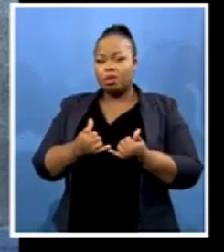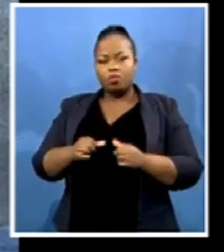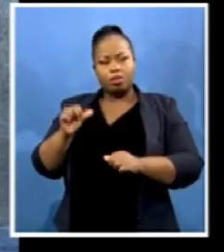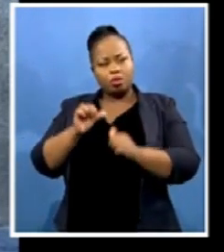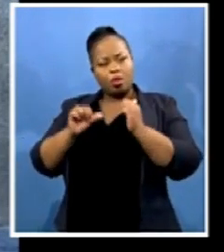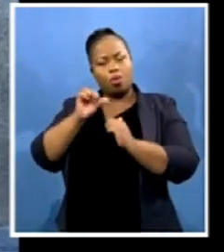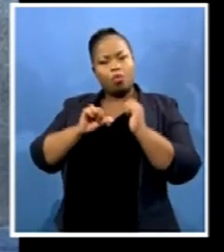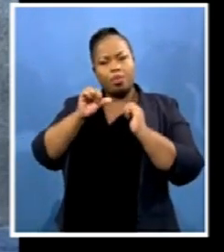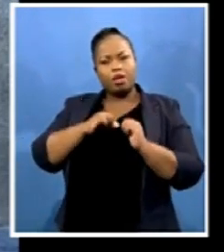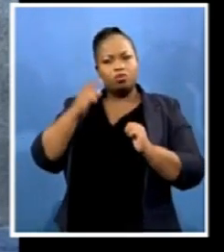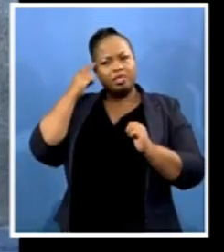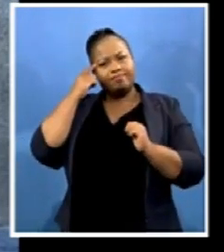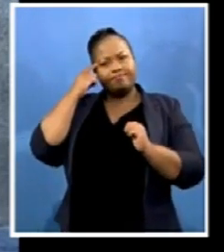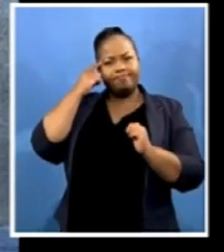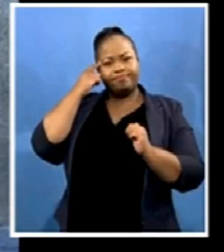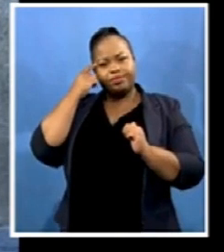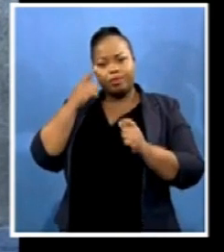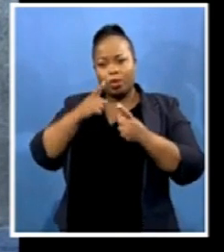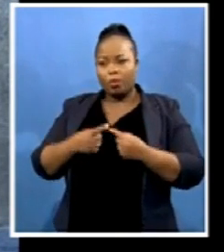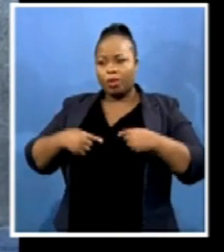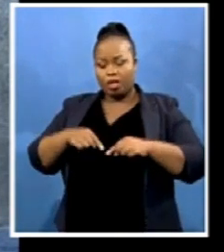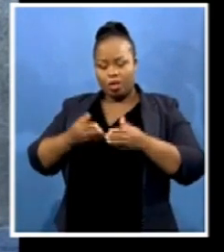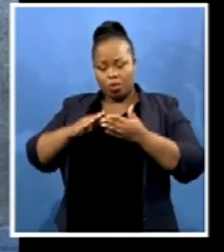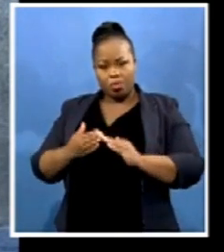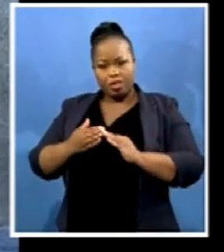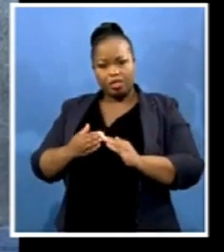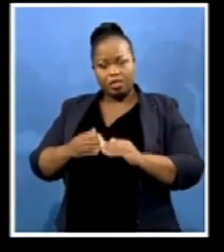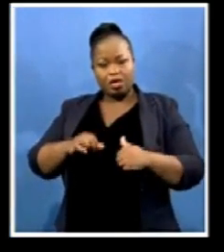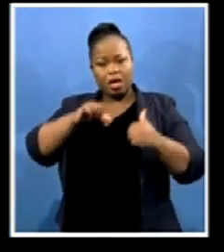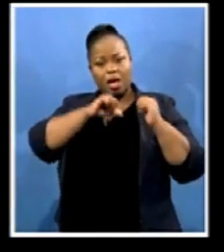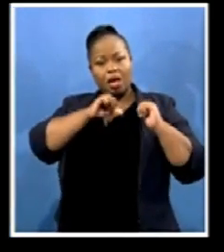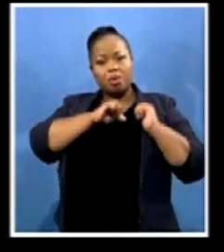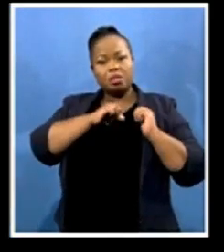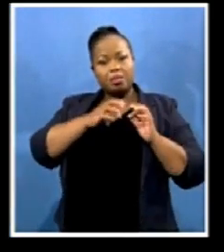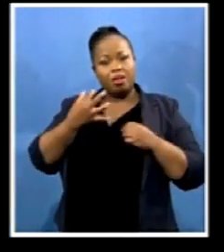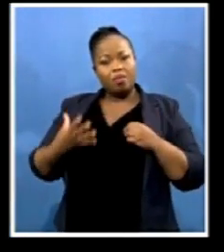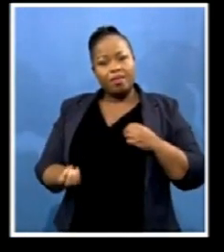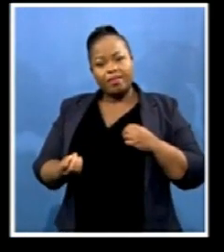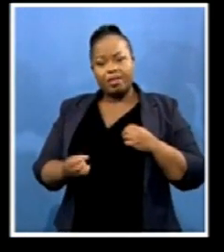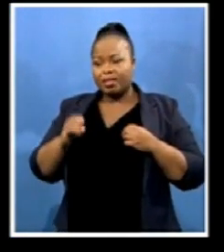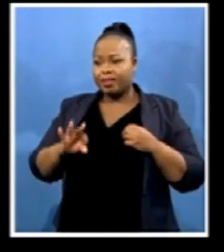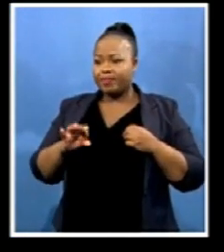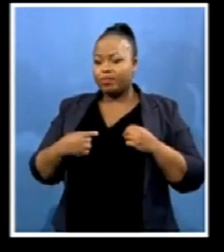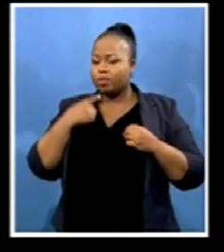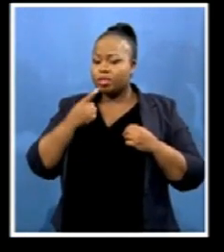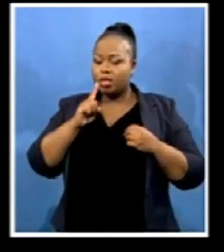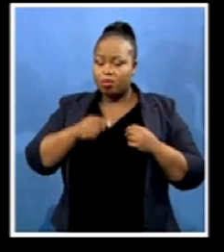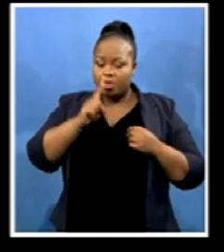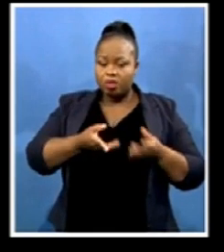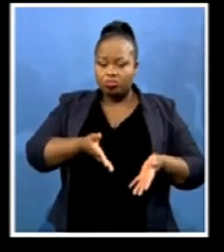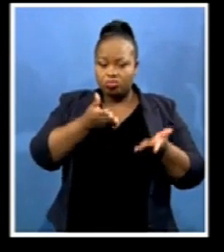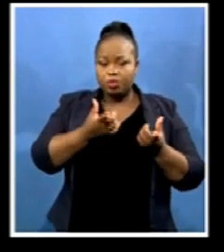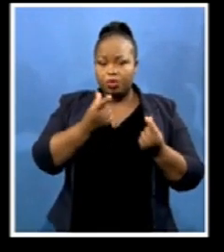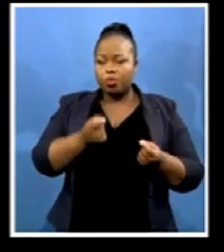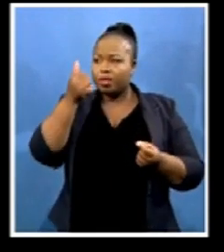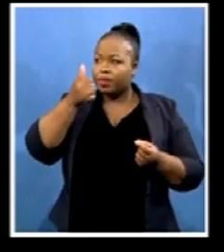society? Are we a people who, when asked to do something, an authority says for us to break the back of